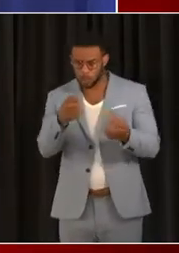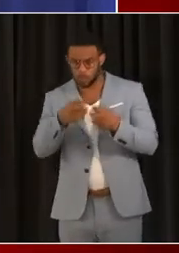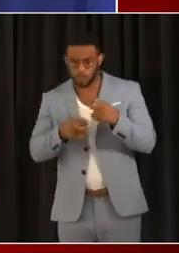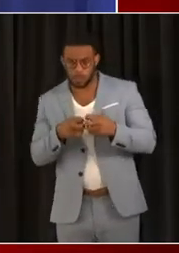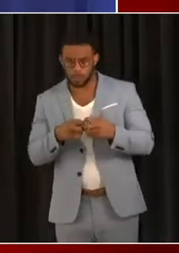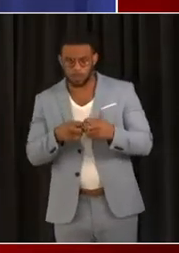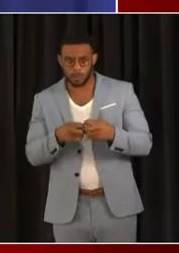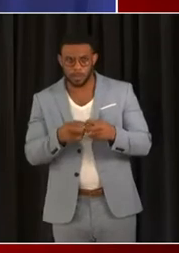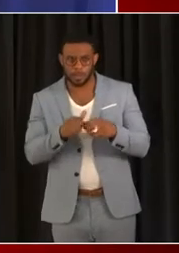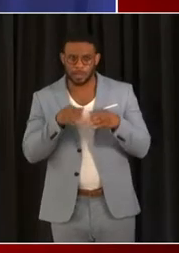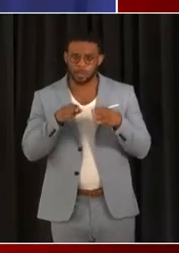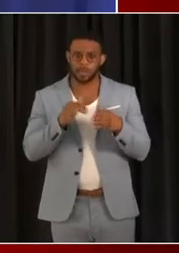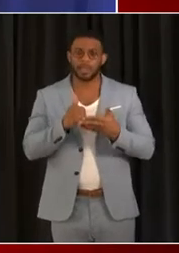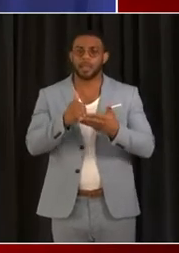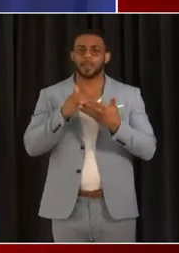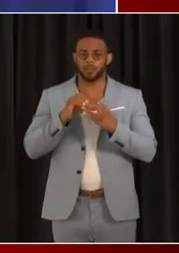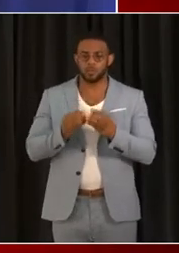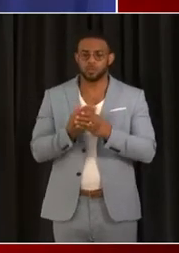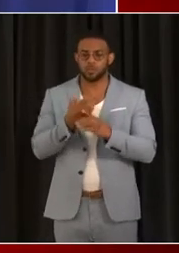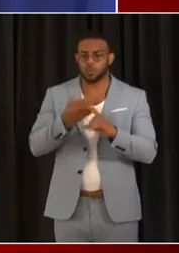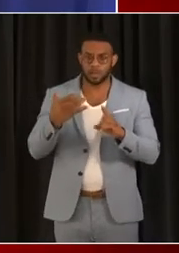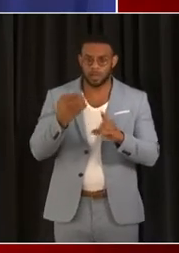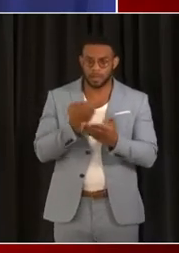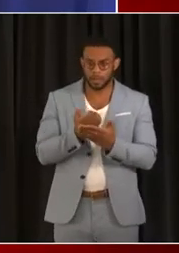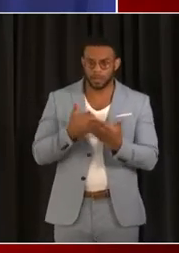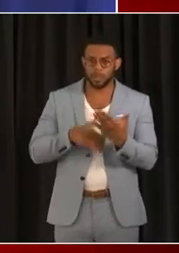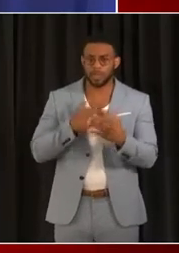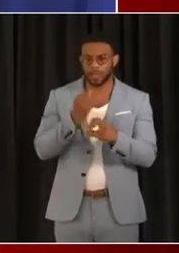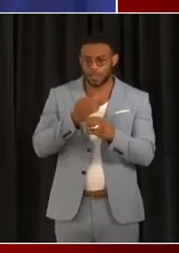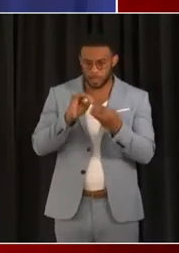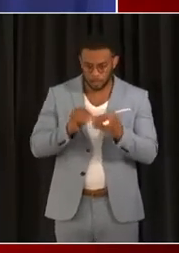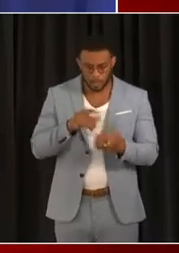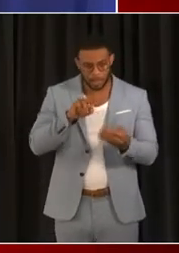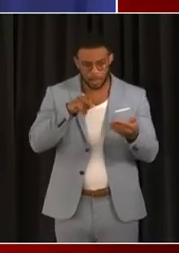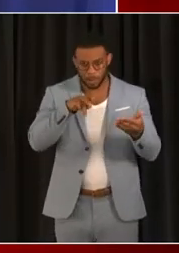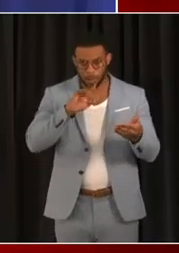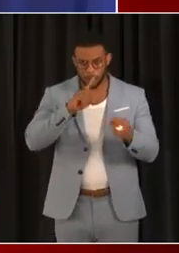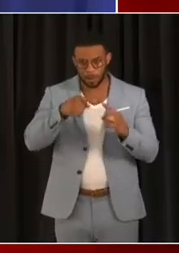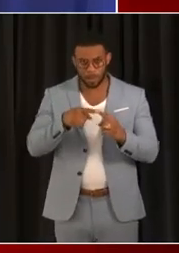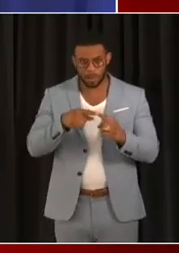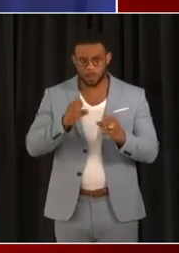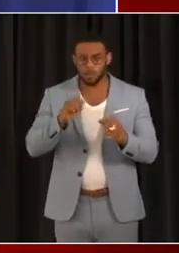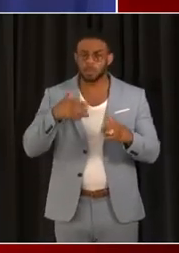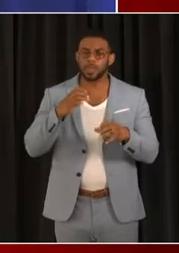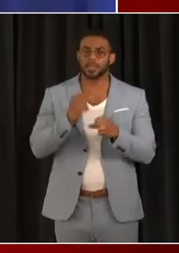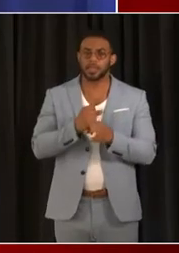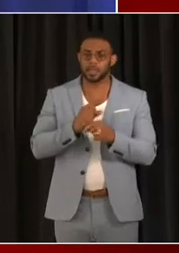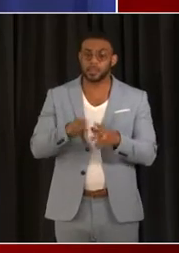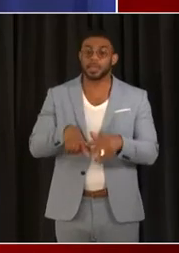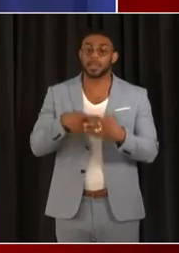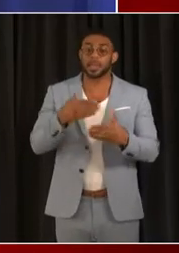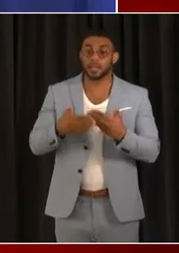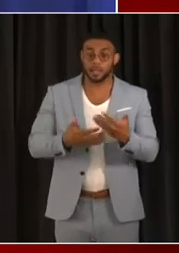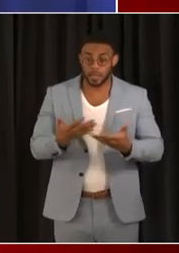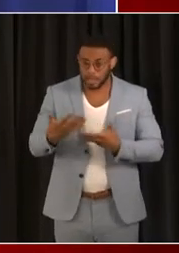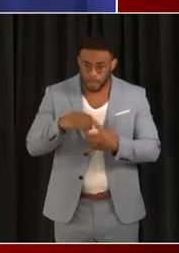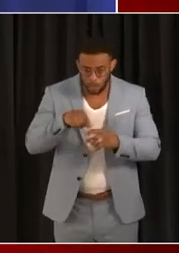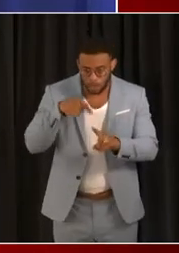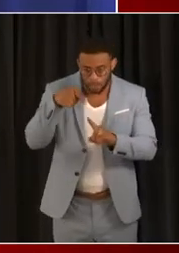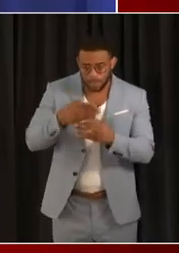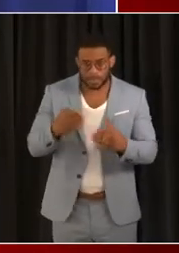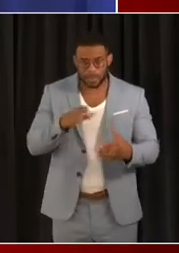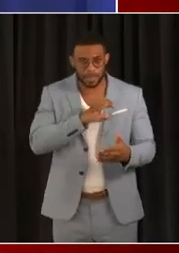these problems in a way that helps us to grow the economy so that we can get to the numbers that Dr. Perry spoke to, so that we can begin to engage